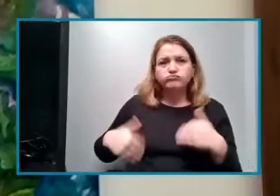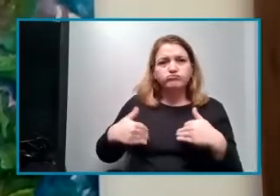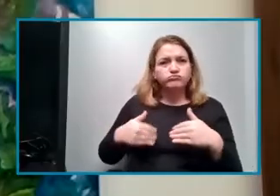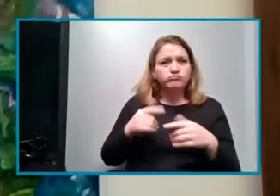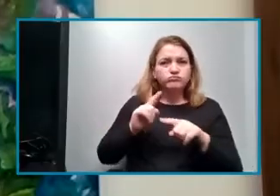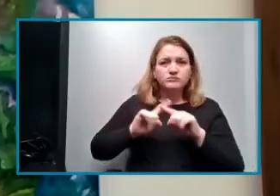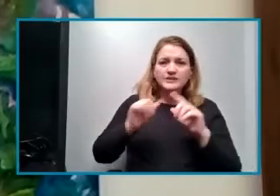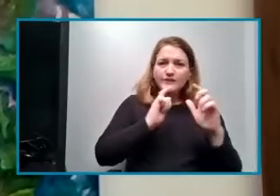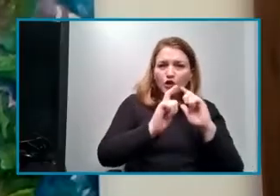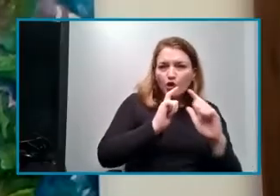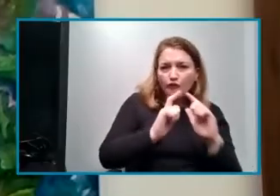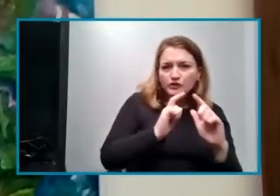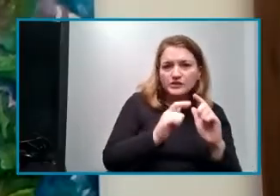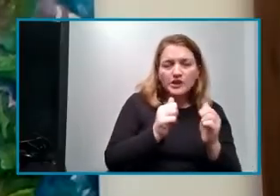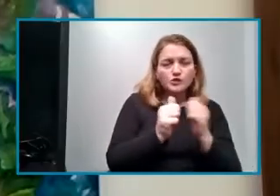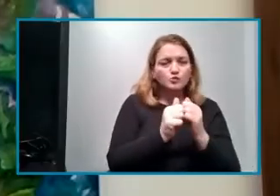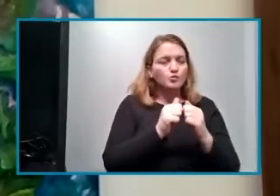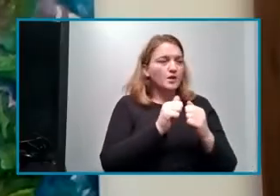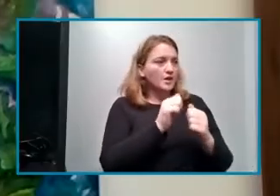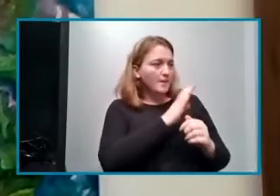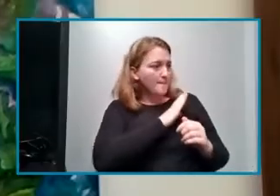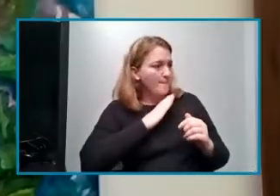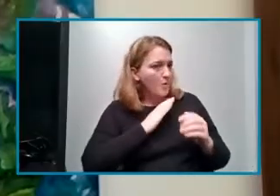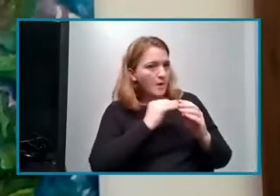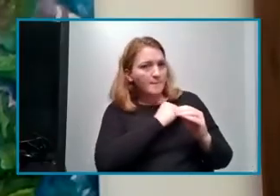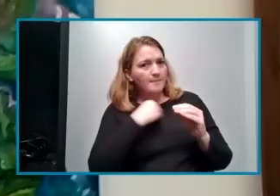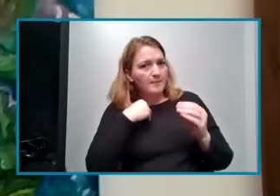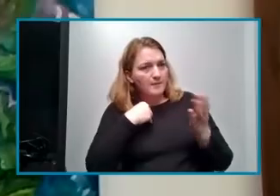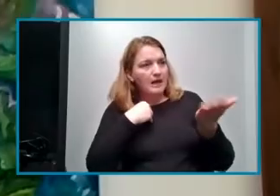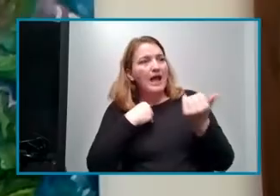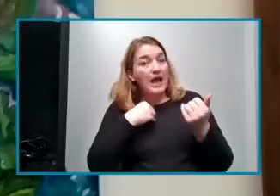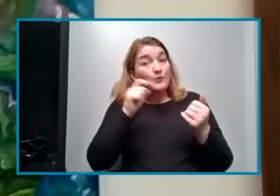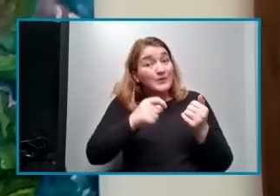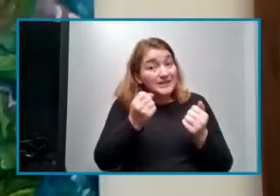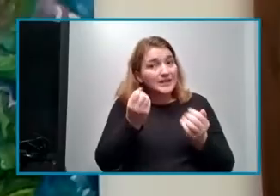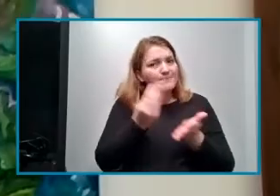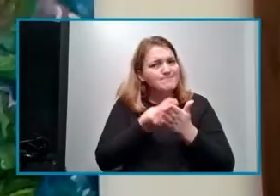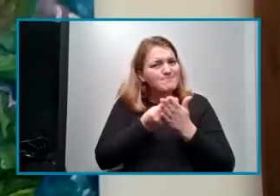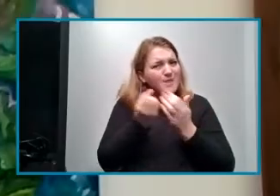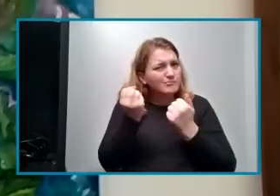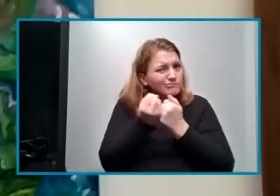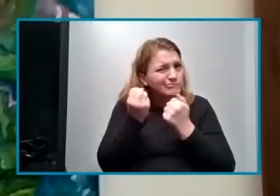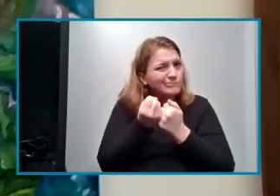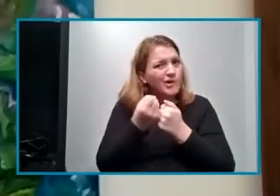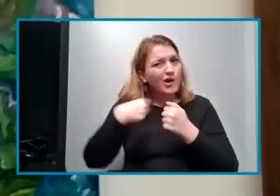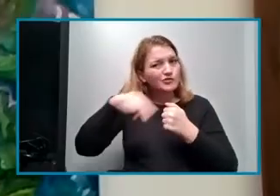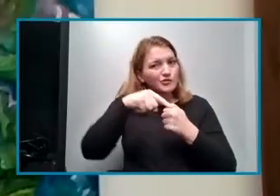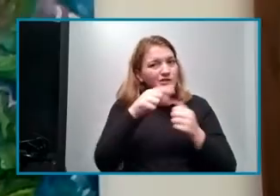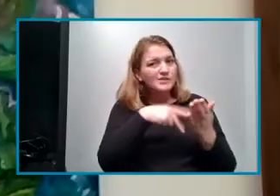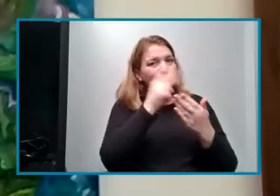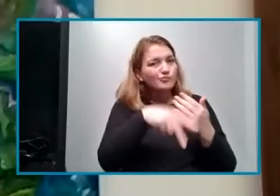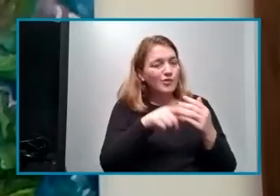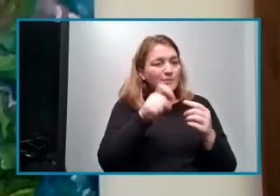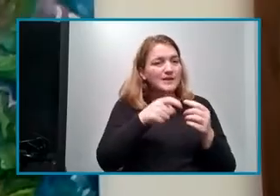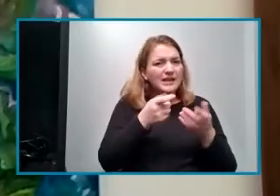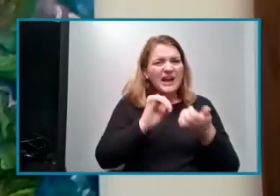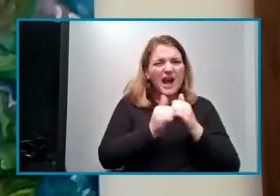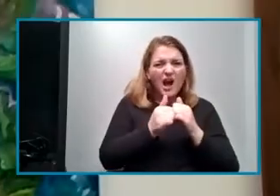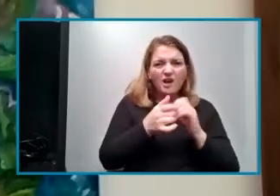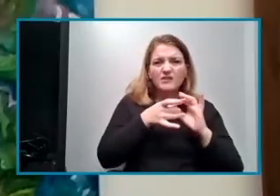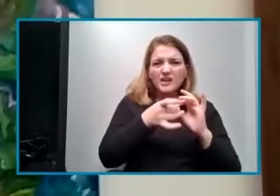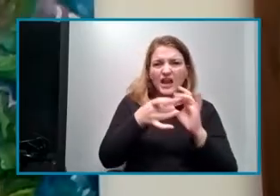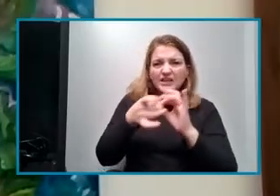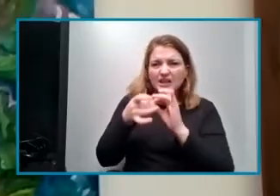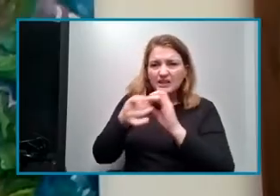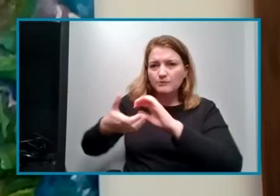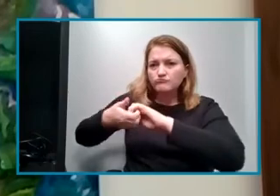and as we think about additional programming or sponsorships and things like that. And personally, I think it's been a great additional growth aspect,